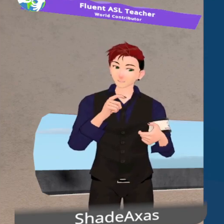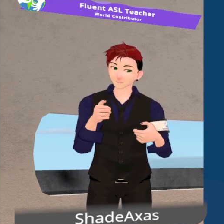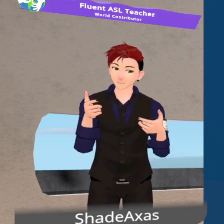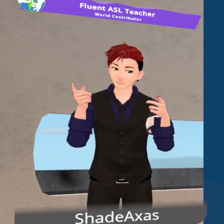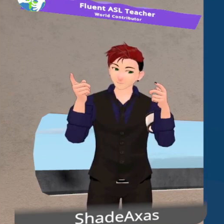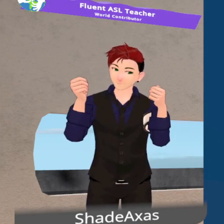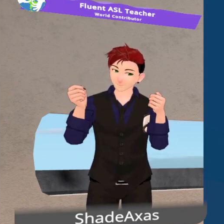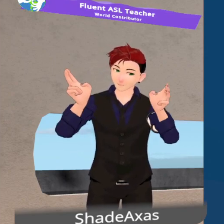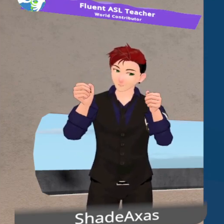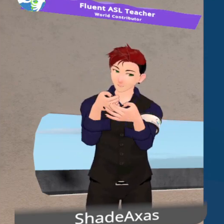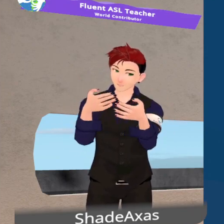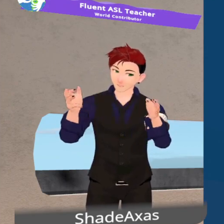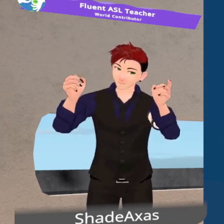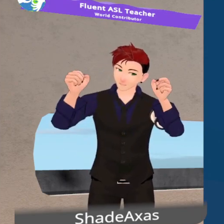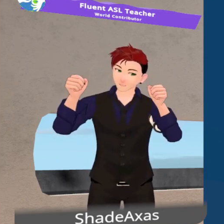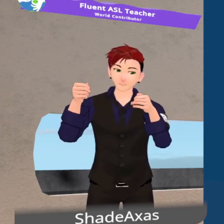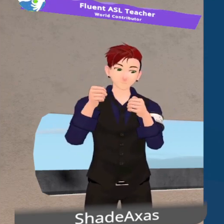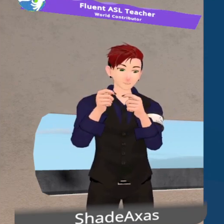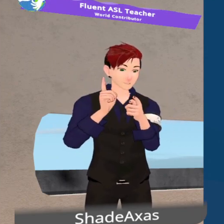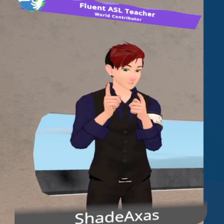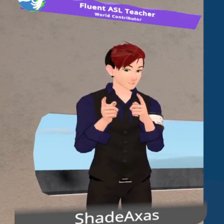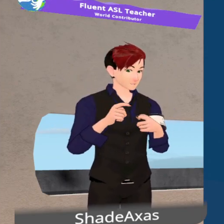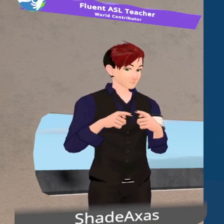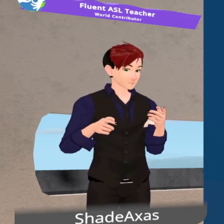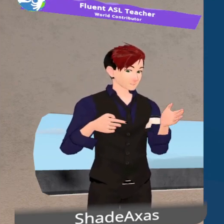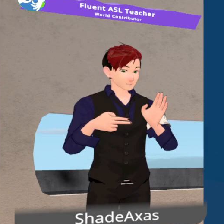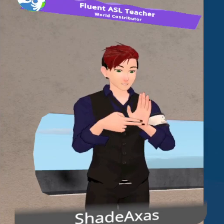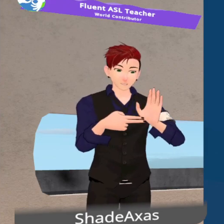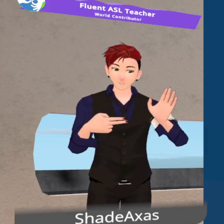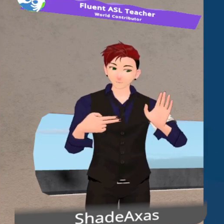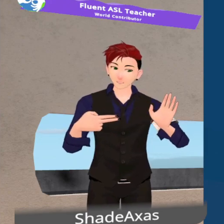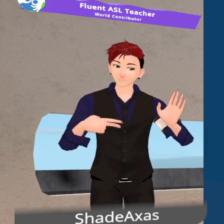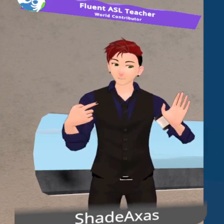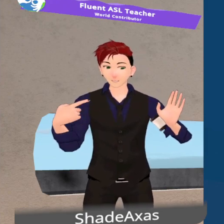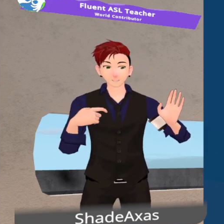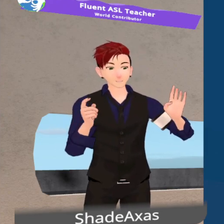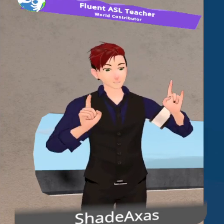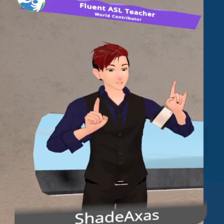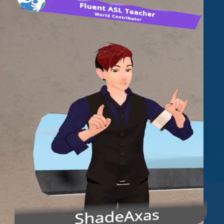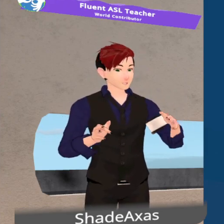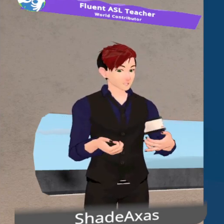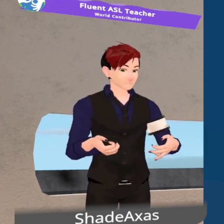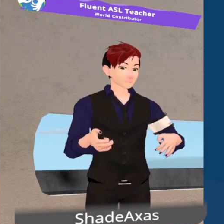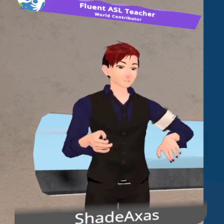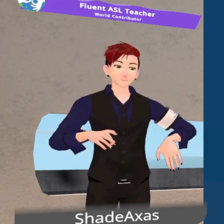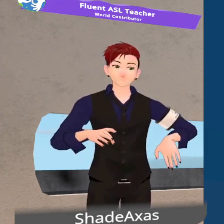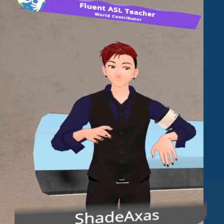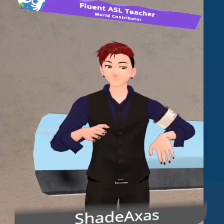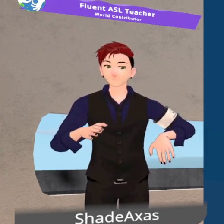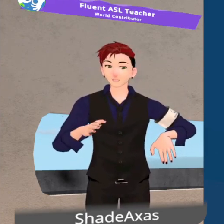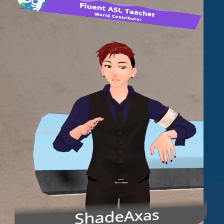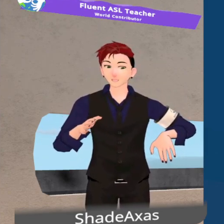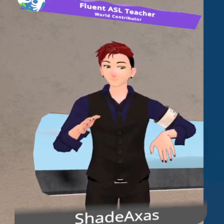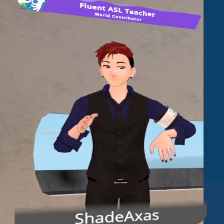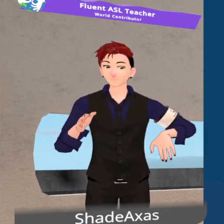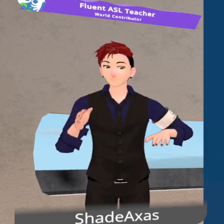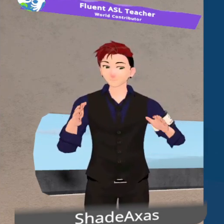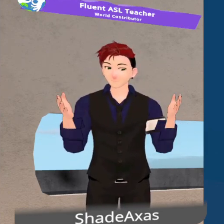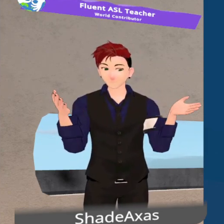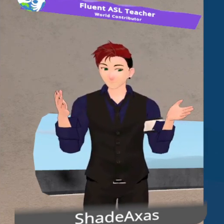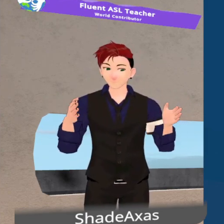it doesn't really do anything in the Discord. It's just like a little badge saying, "Hey, I go to classes."